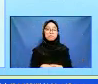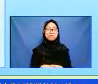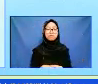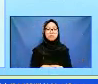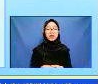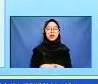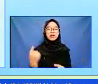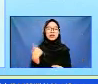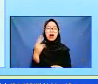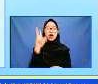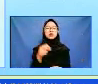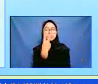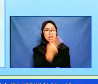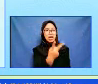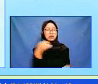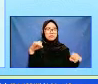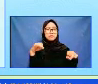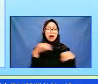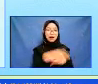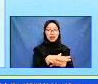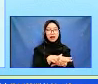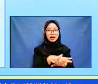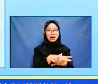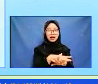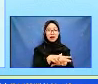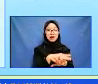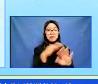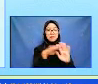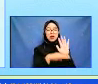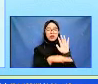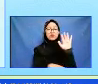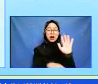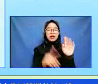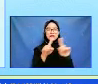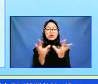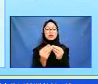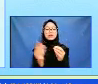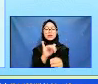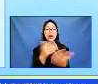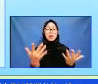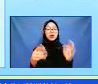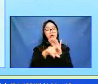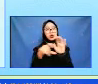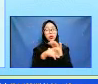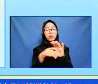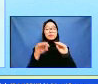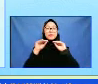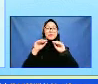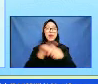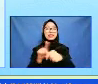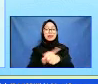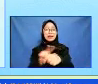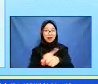policy, like the climate related training, climate related education, climate campaign,